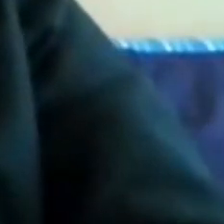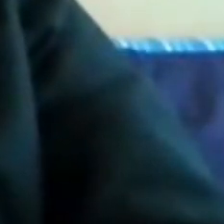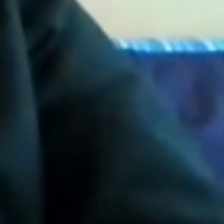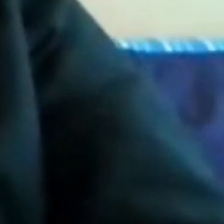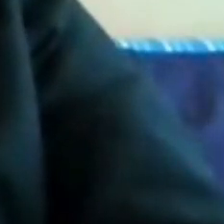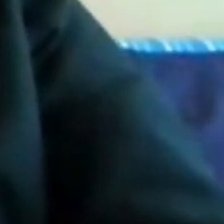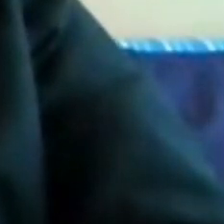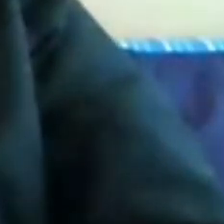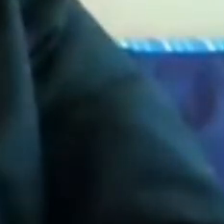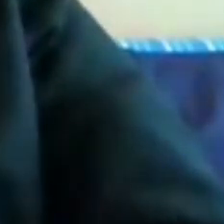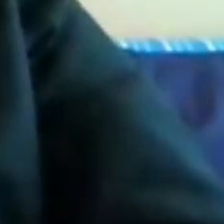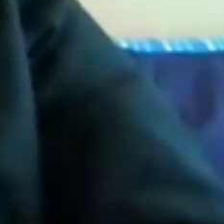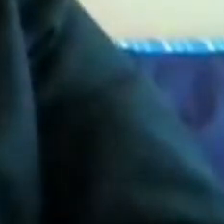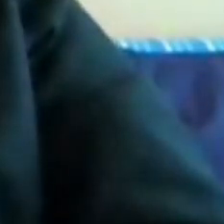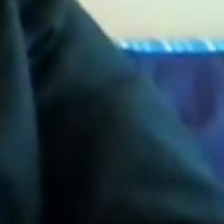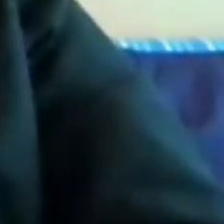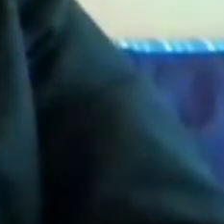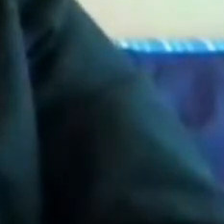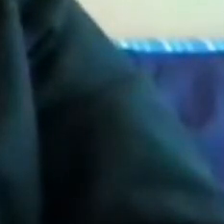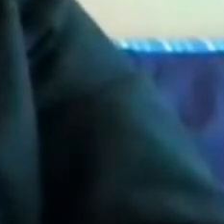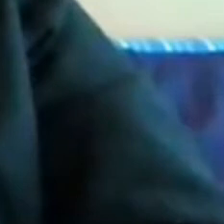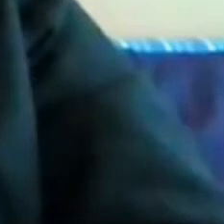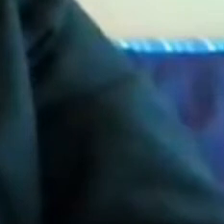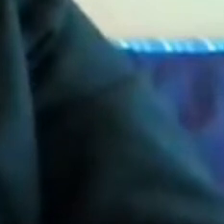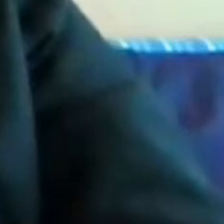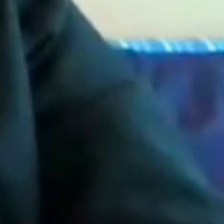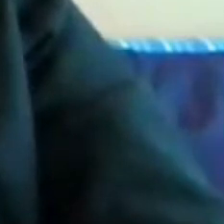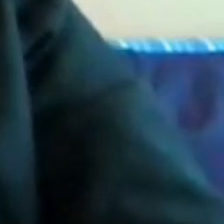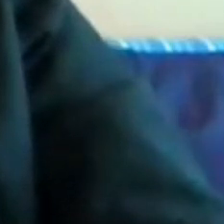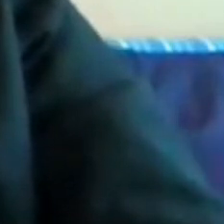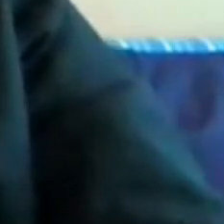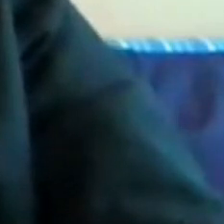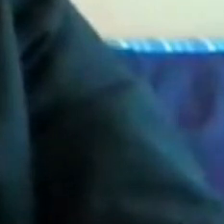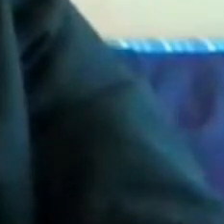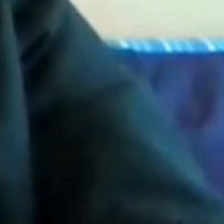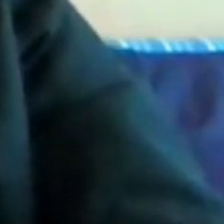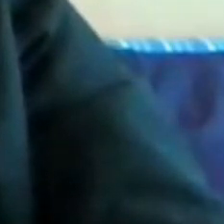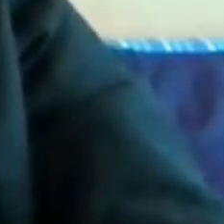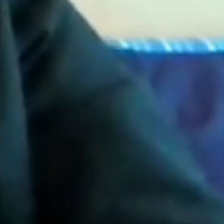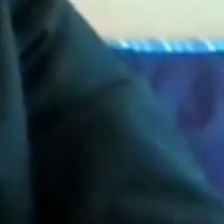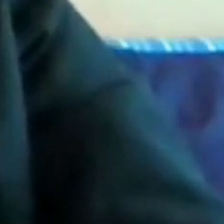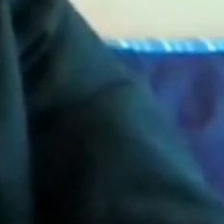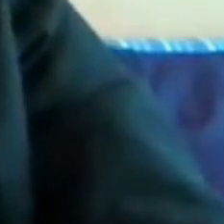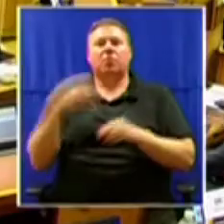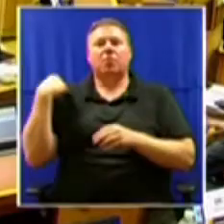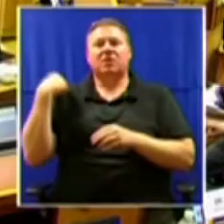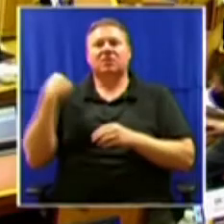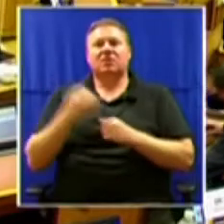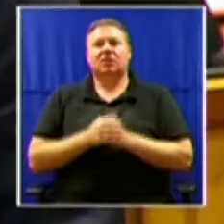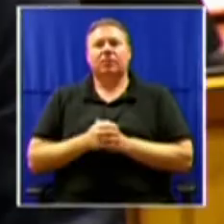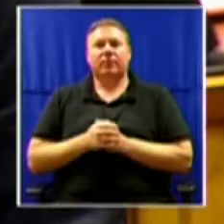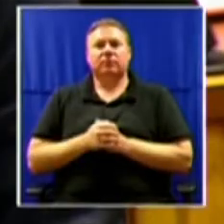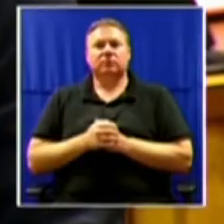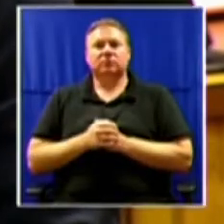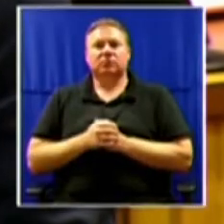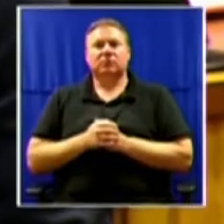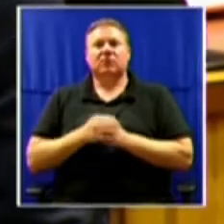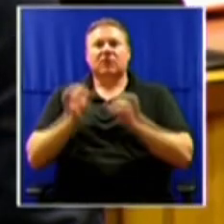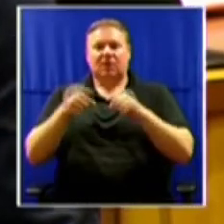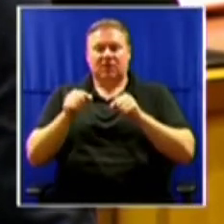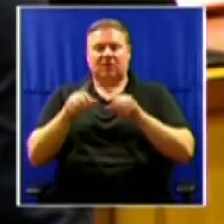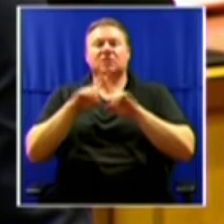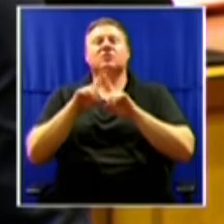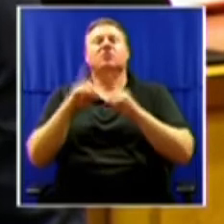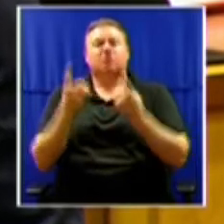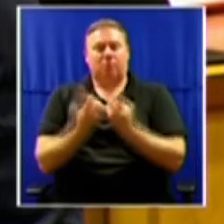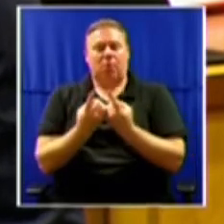offenders. Thank you, Chair. Thank you very much. The Honorable the Minister. Yes, the department has the sexual